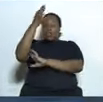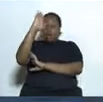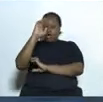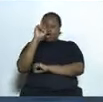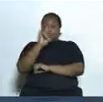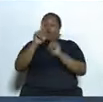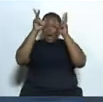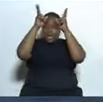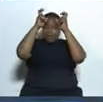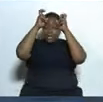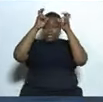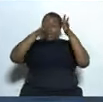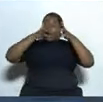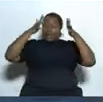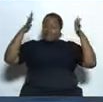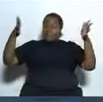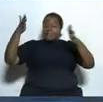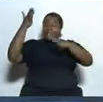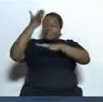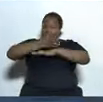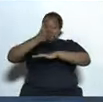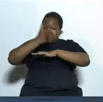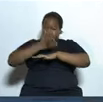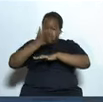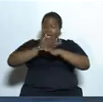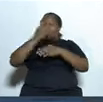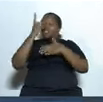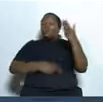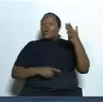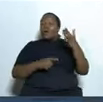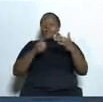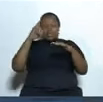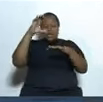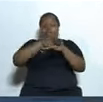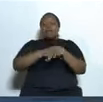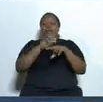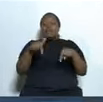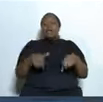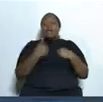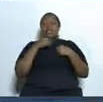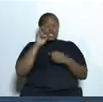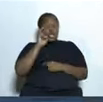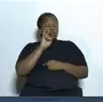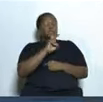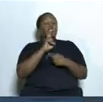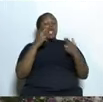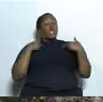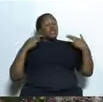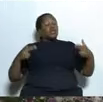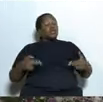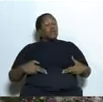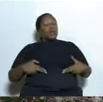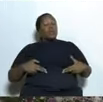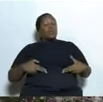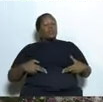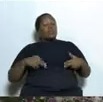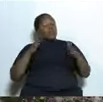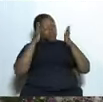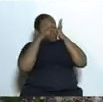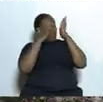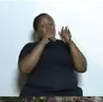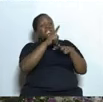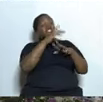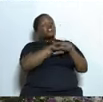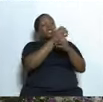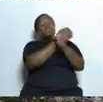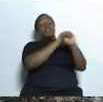devil's greatest deceptions is getting us to look to human beings for our salvation